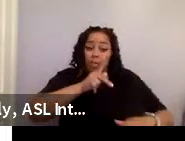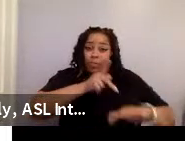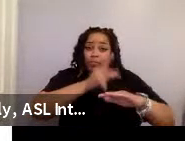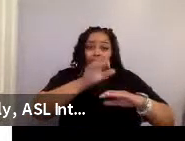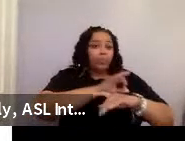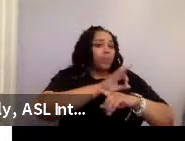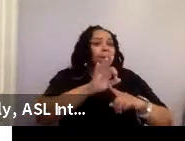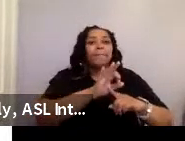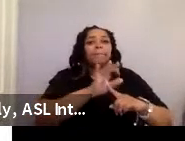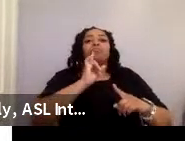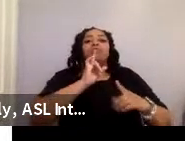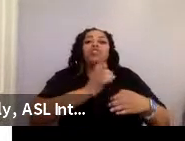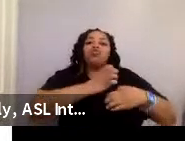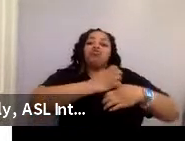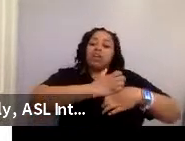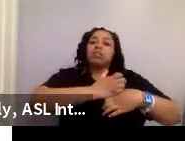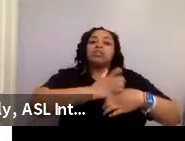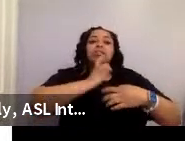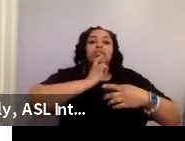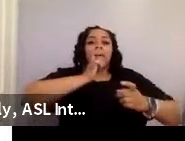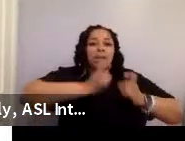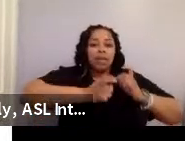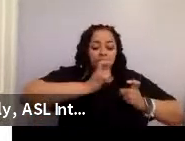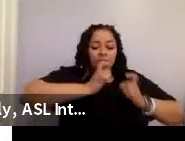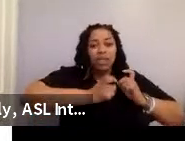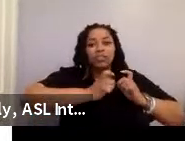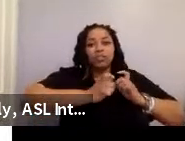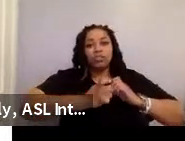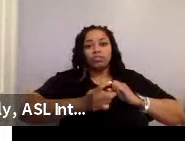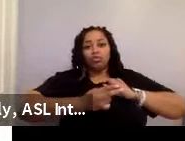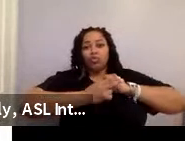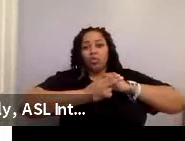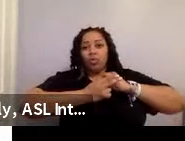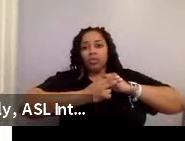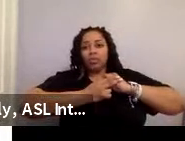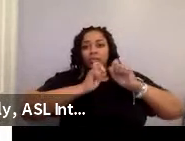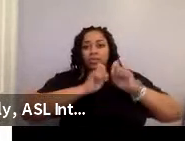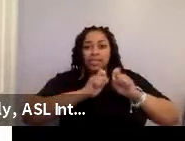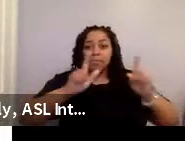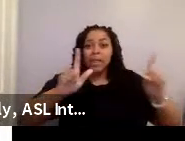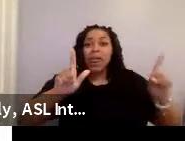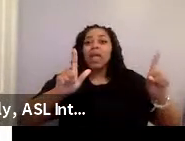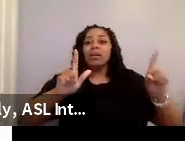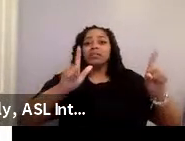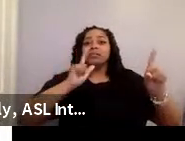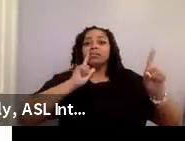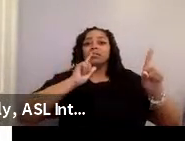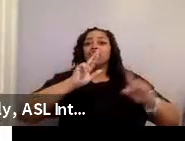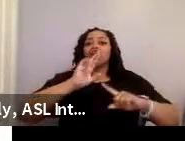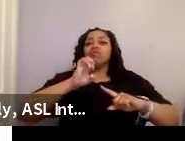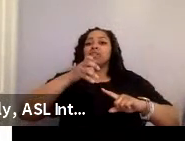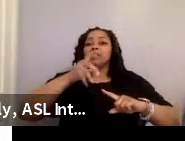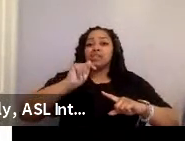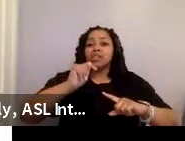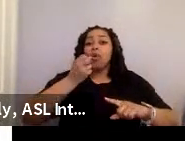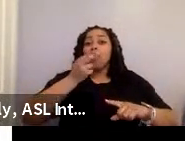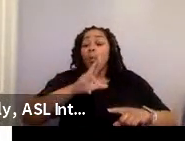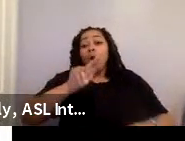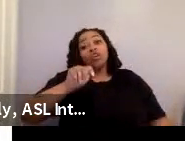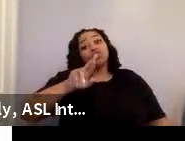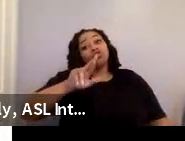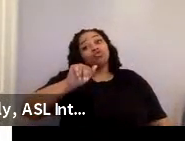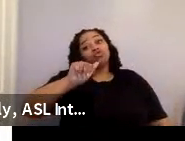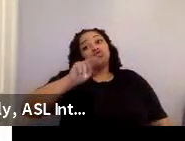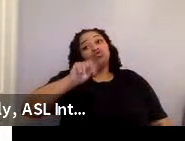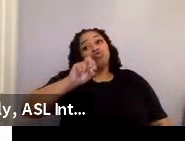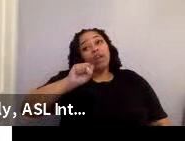function is the creation, manipulation, storage, display, receipt, or transmission of electronic